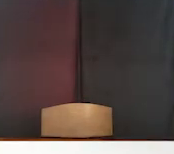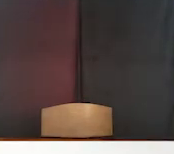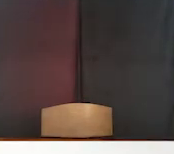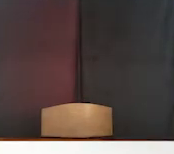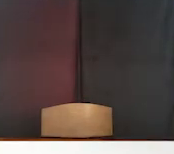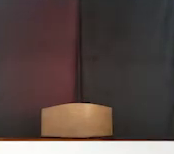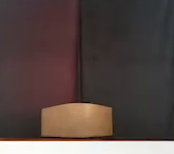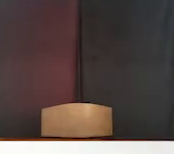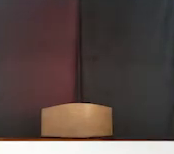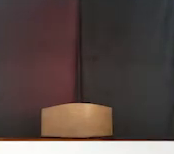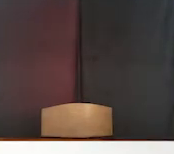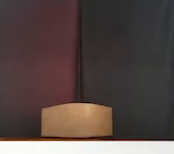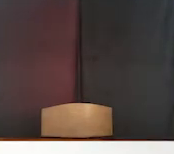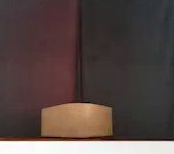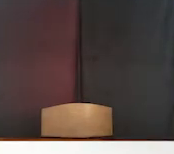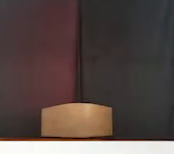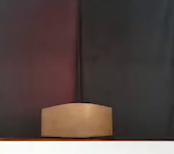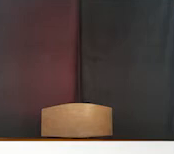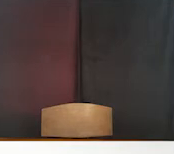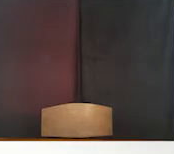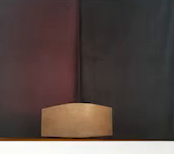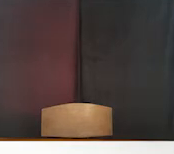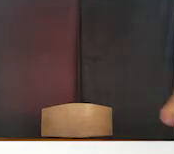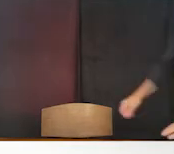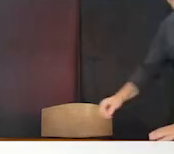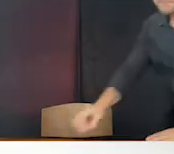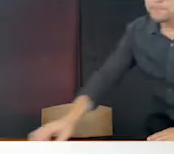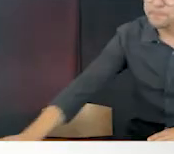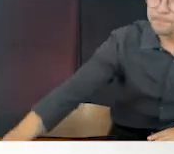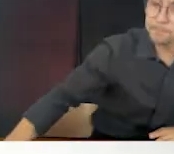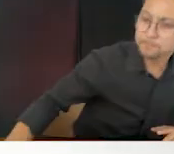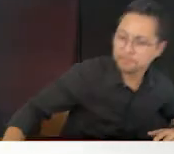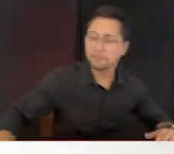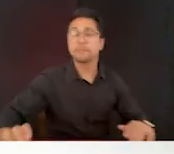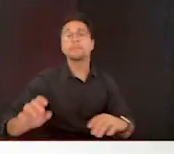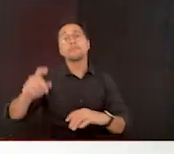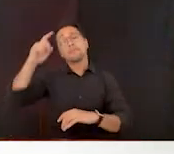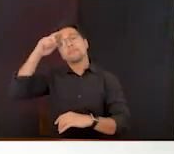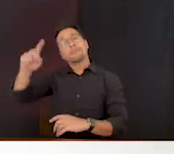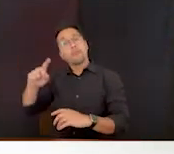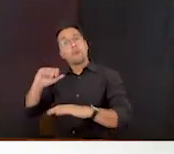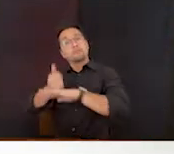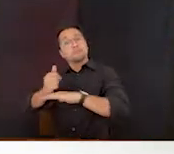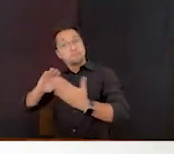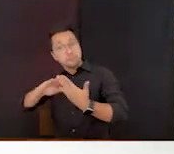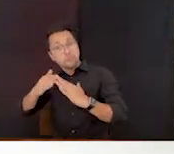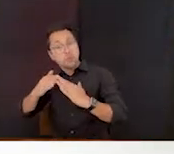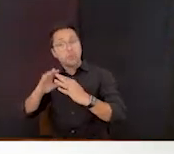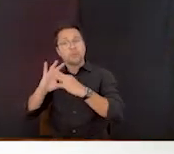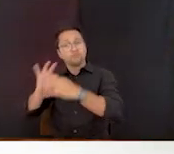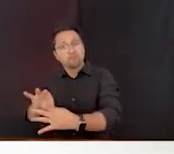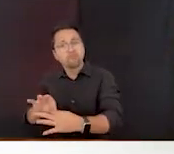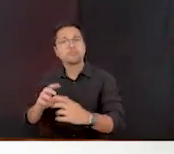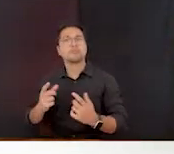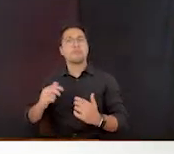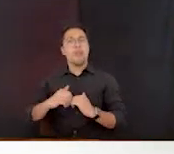wanted to double check, make sure. In regards to establishing community, I worked with multiple